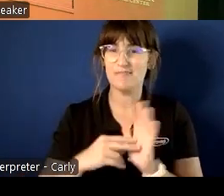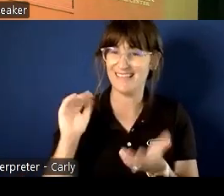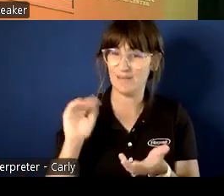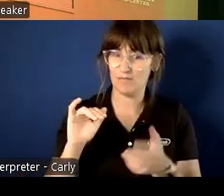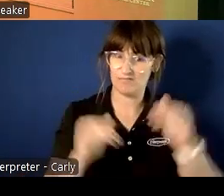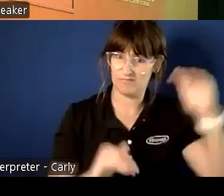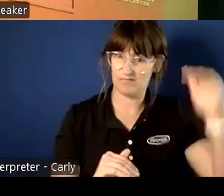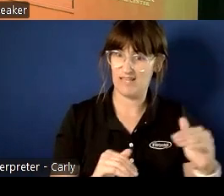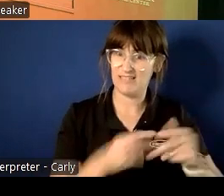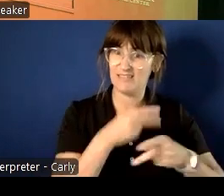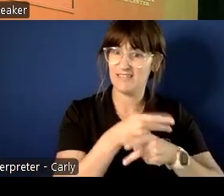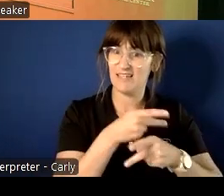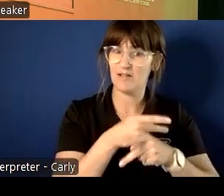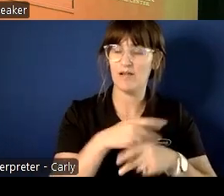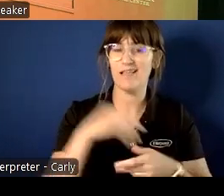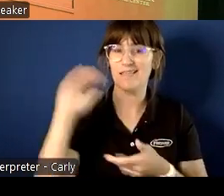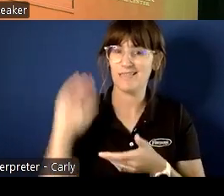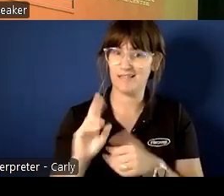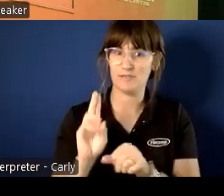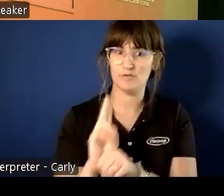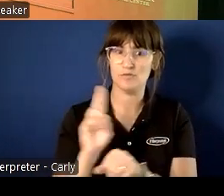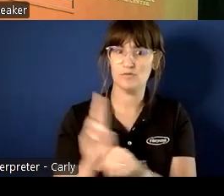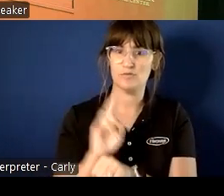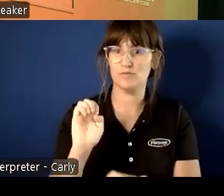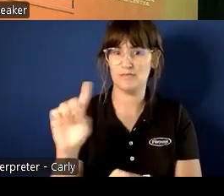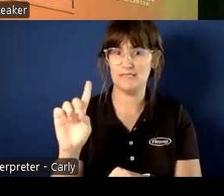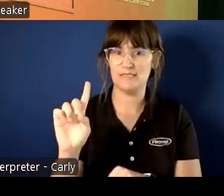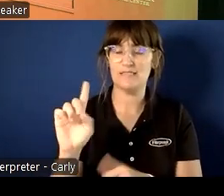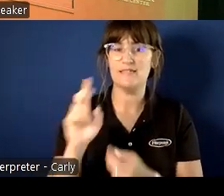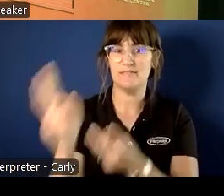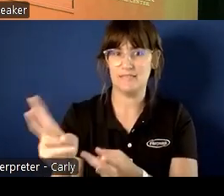and reduced utilization rates of ED visits and inpatient admission?